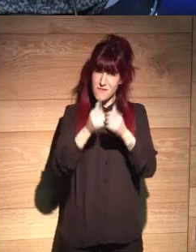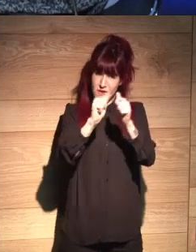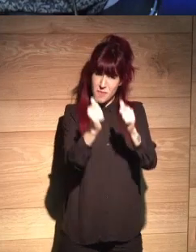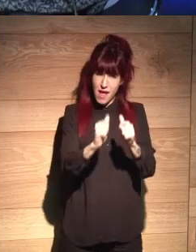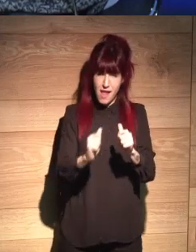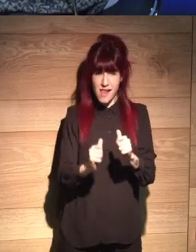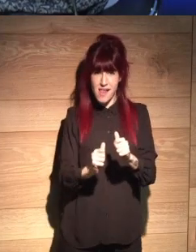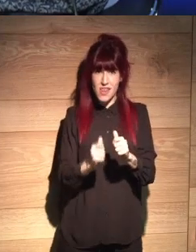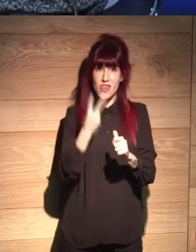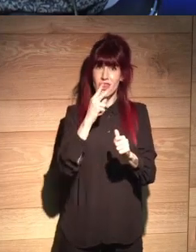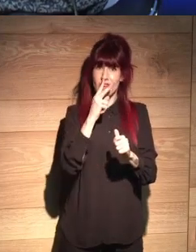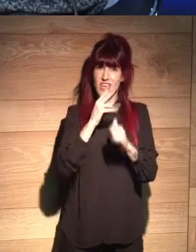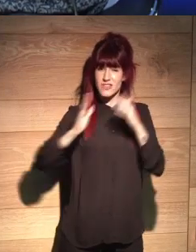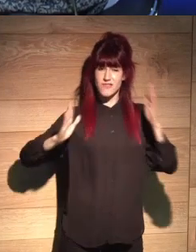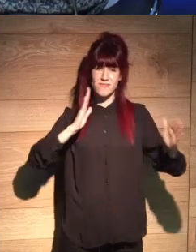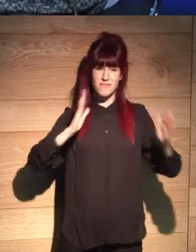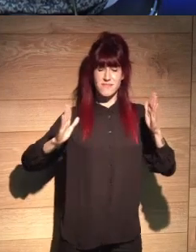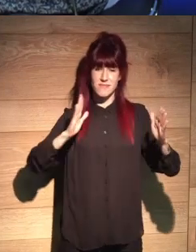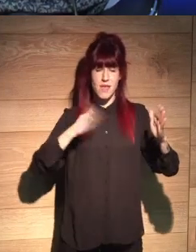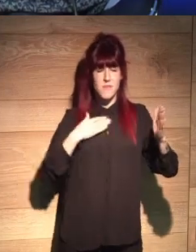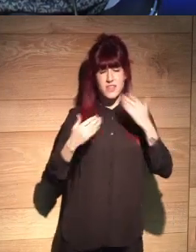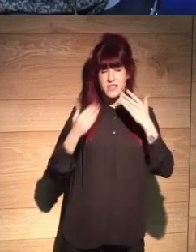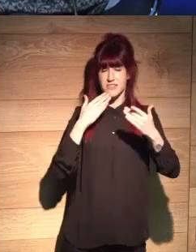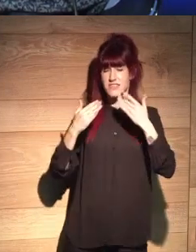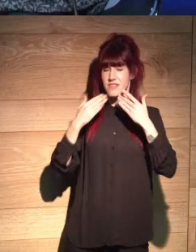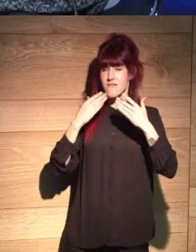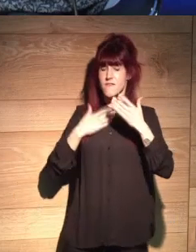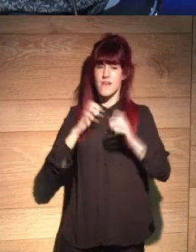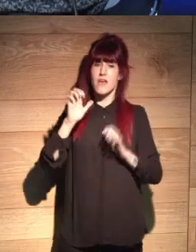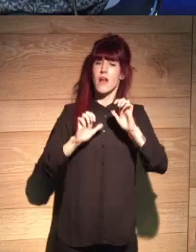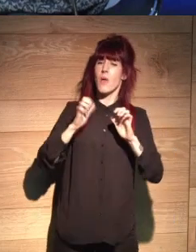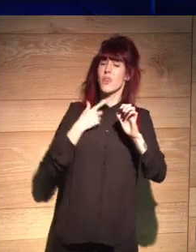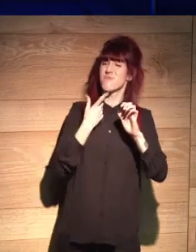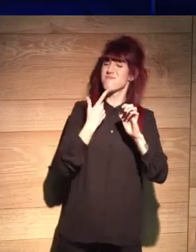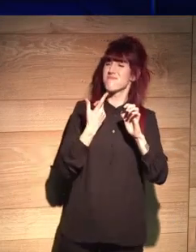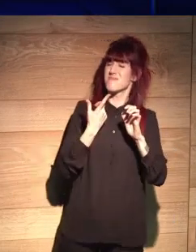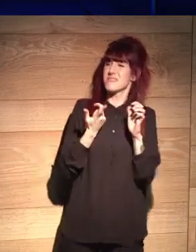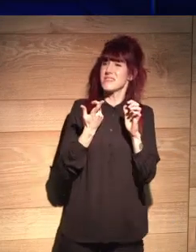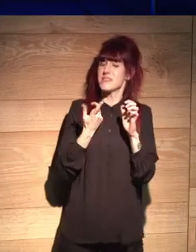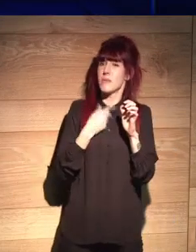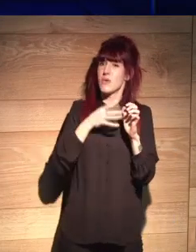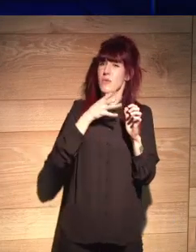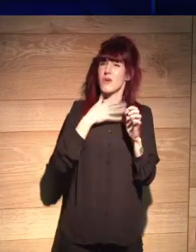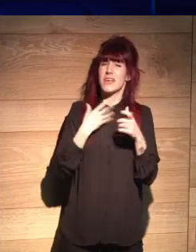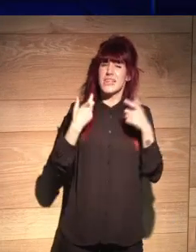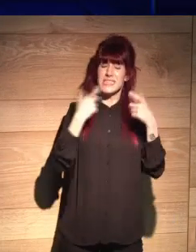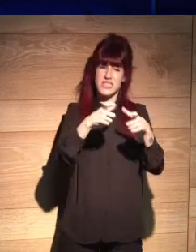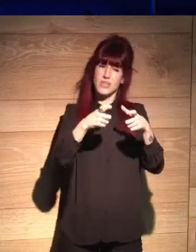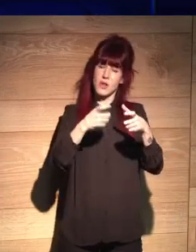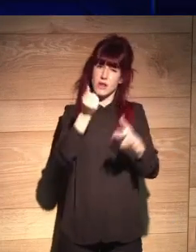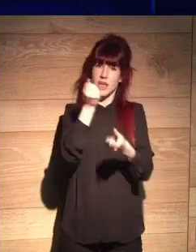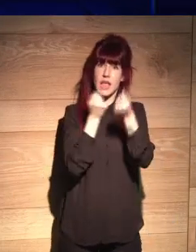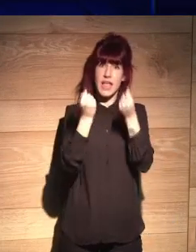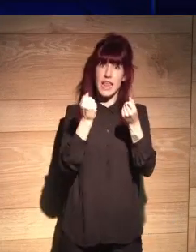started to work on it. 2 years of conversations during which we